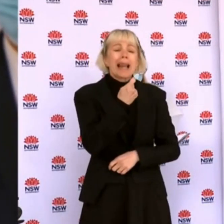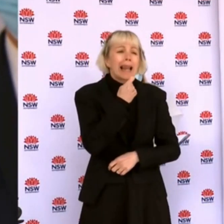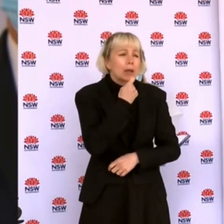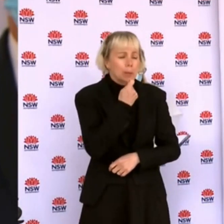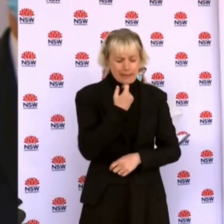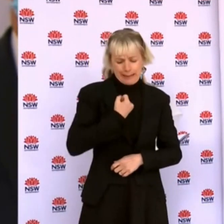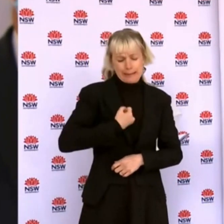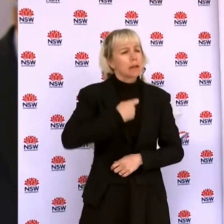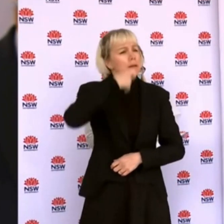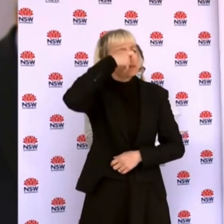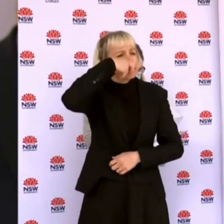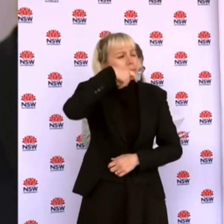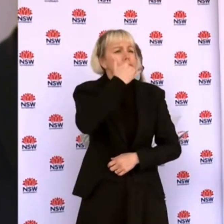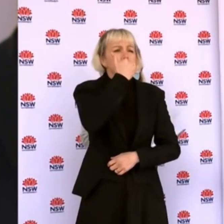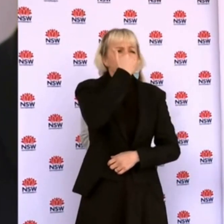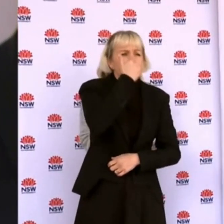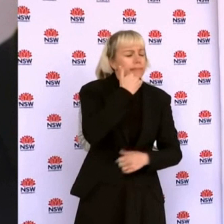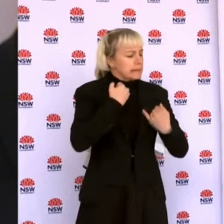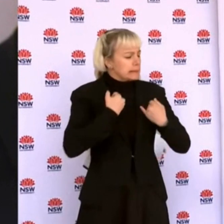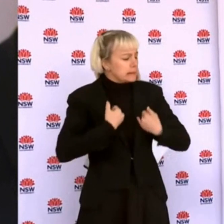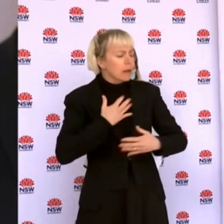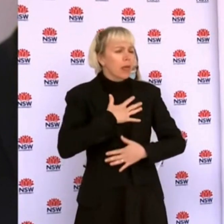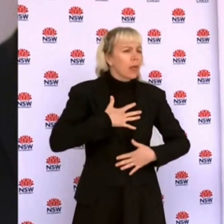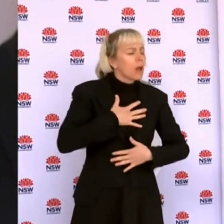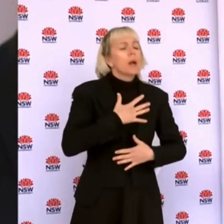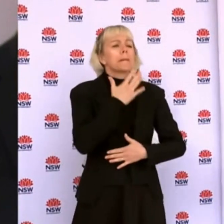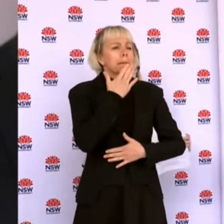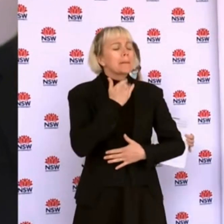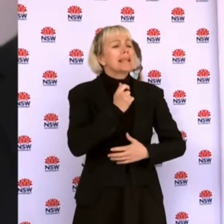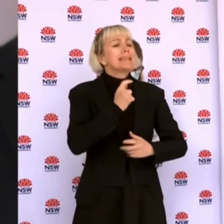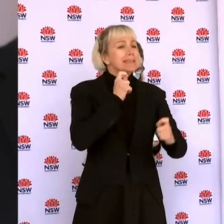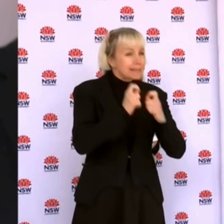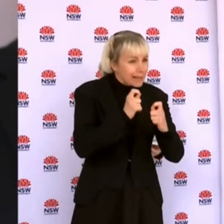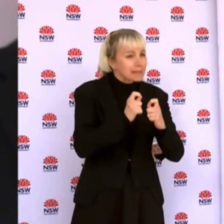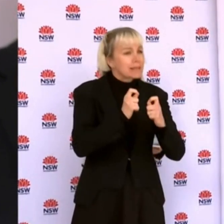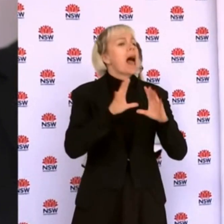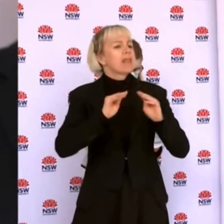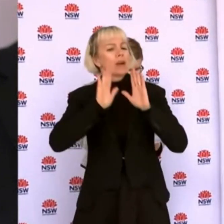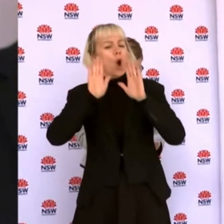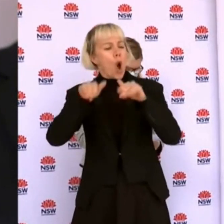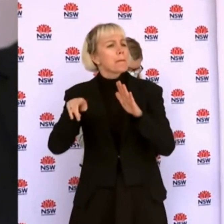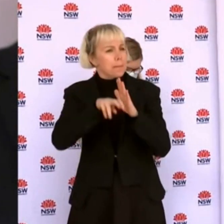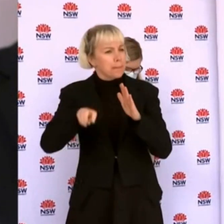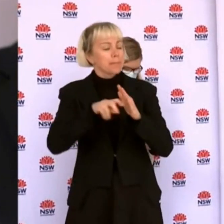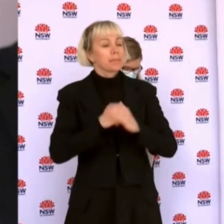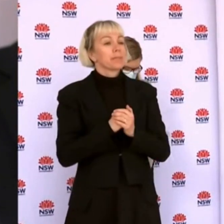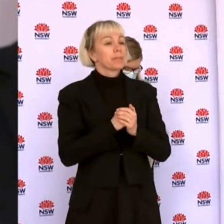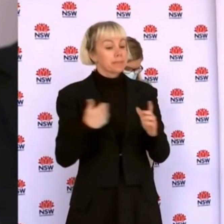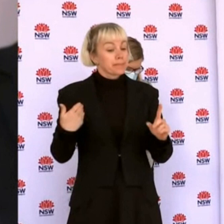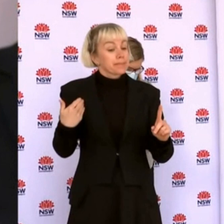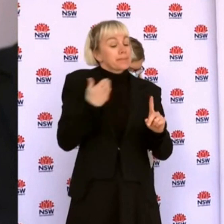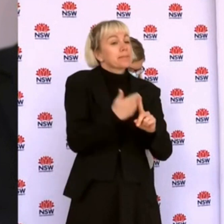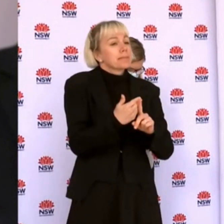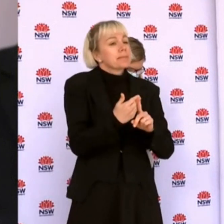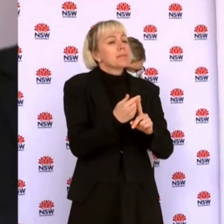symptoms, get tested and stay home until you get health advice. That is so critical. Overnight, New South Wales had 38